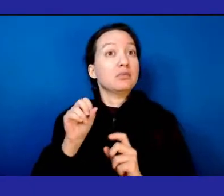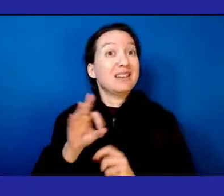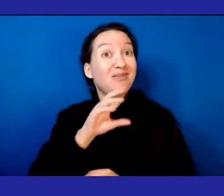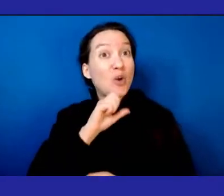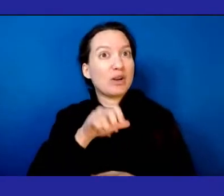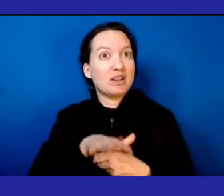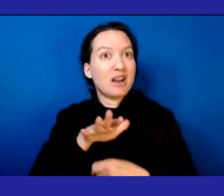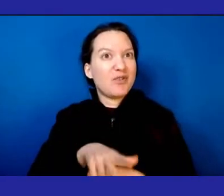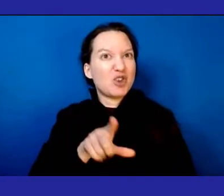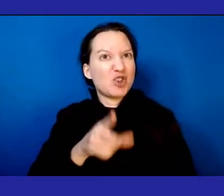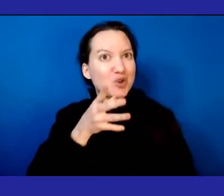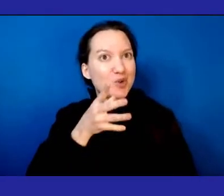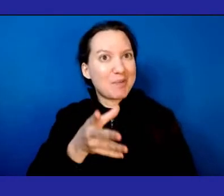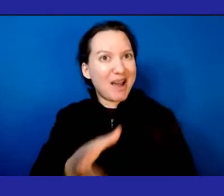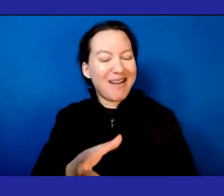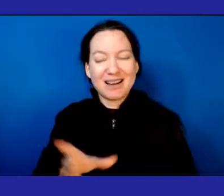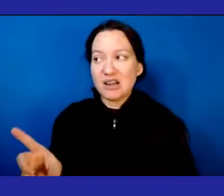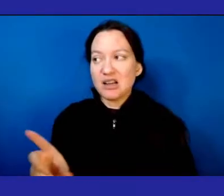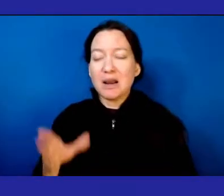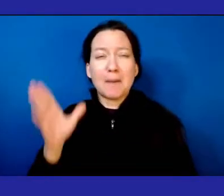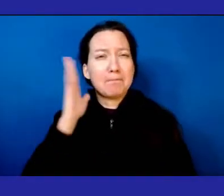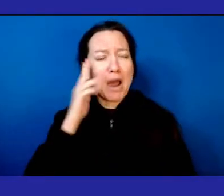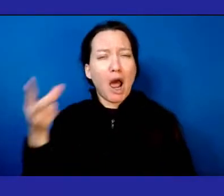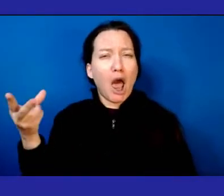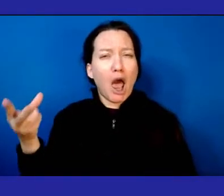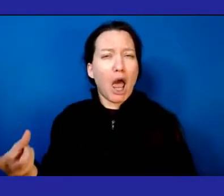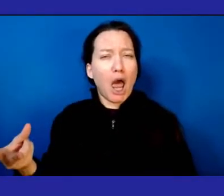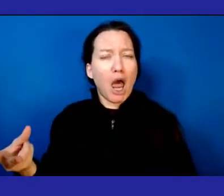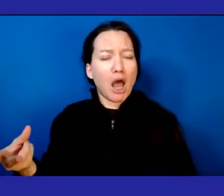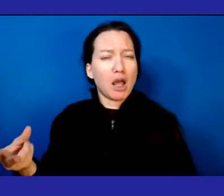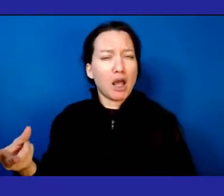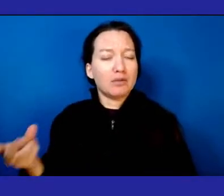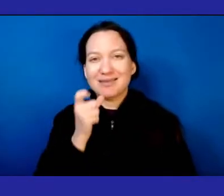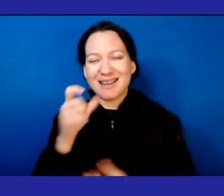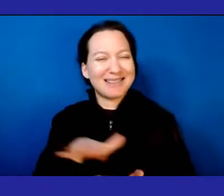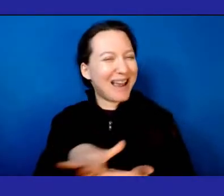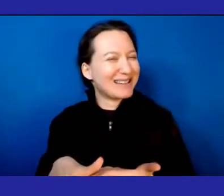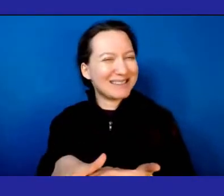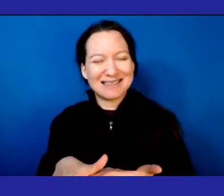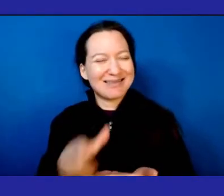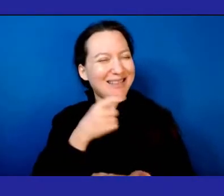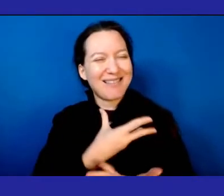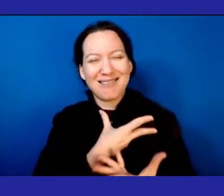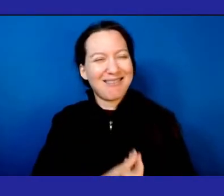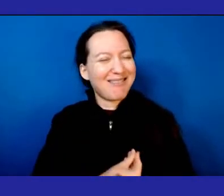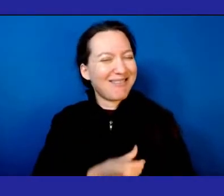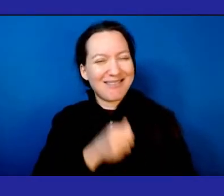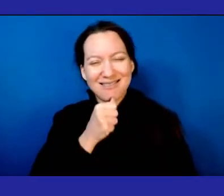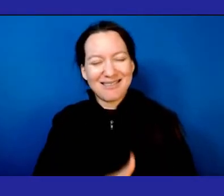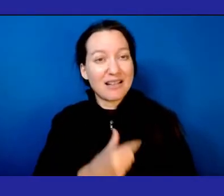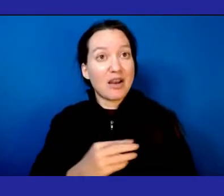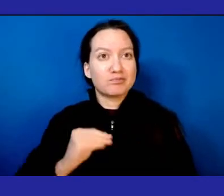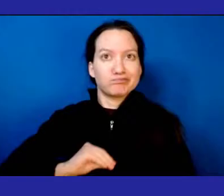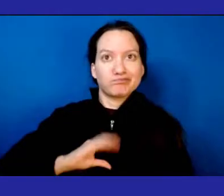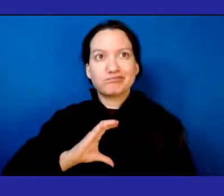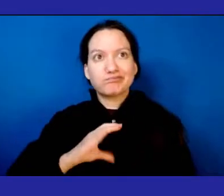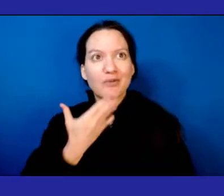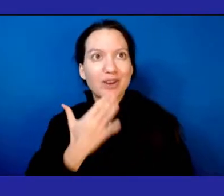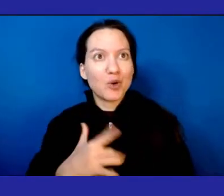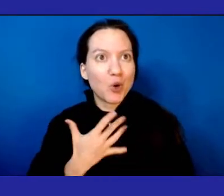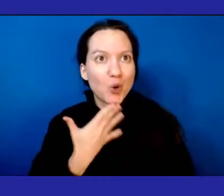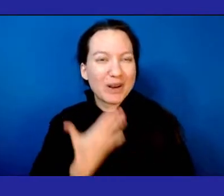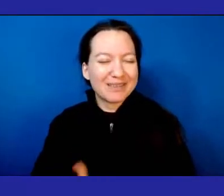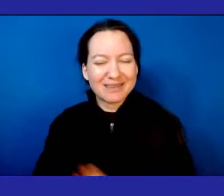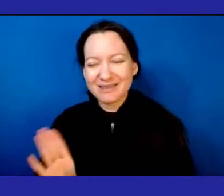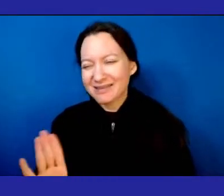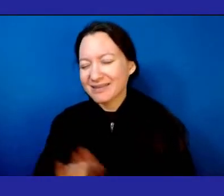be your grandmother and they're in a bed, is not a nice thing and not something that's going to make you feel good at night. Right.